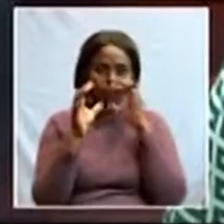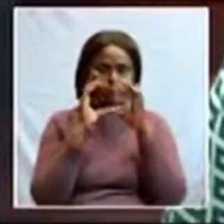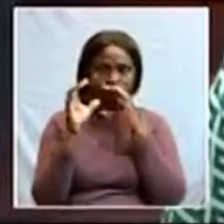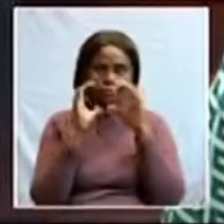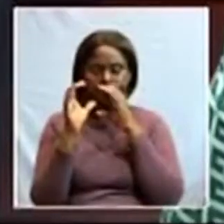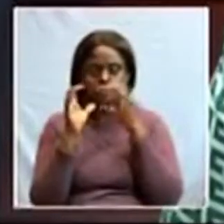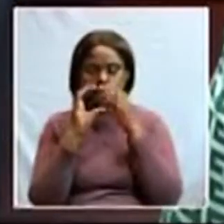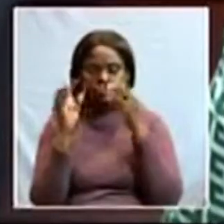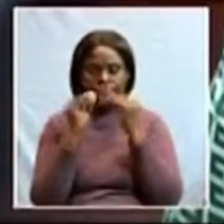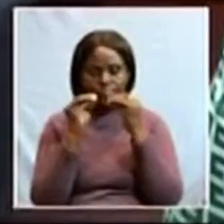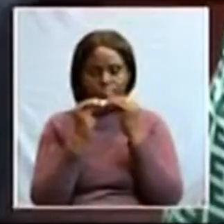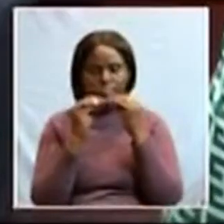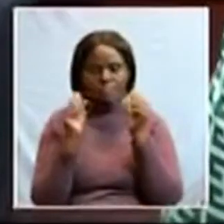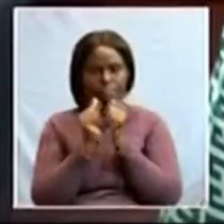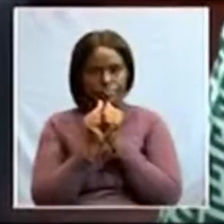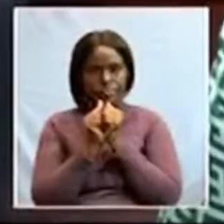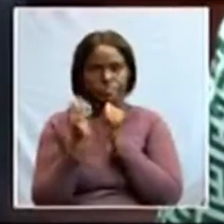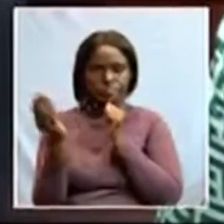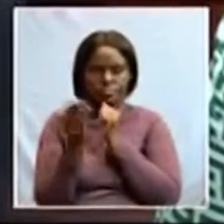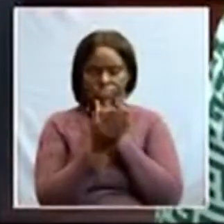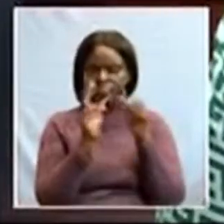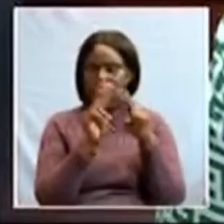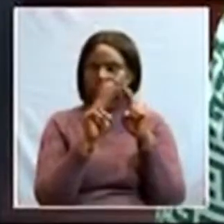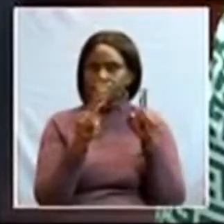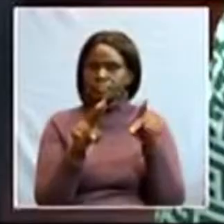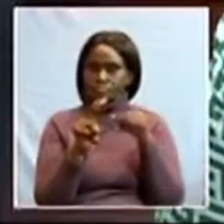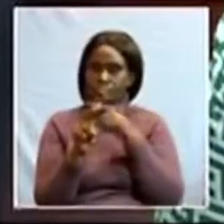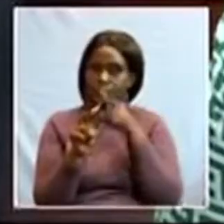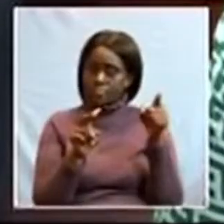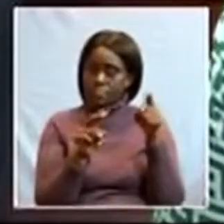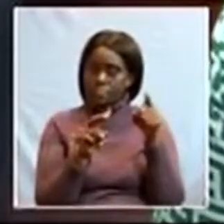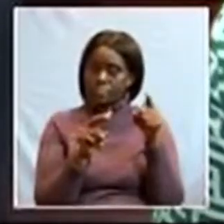communication. Then, in terms of Chair, that